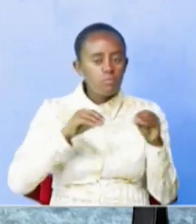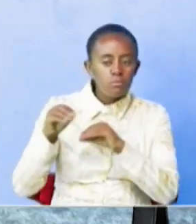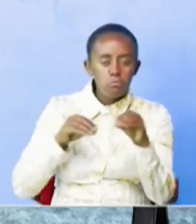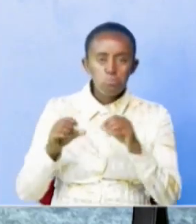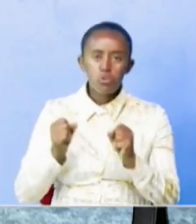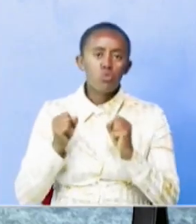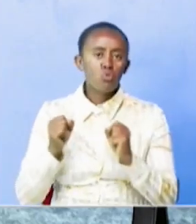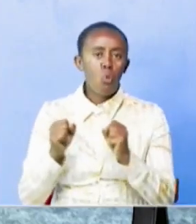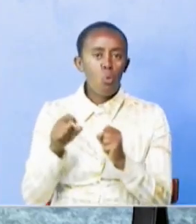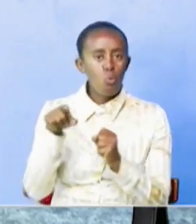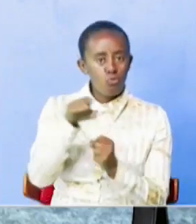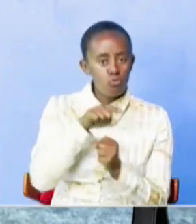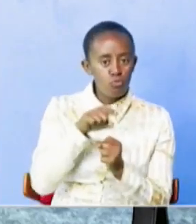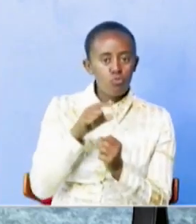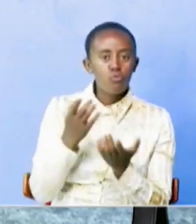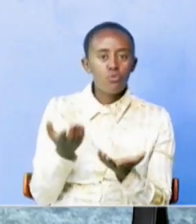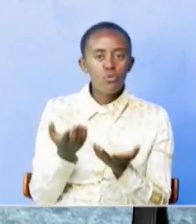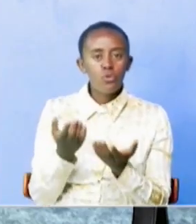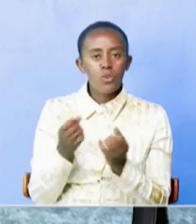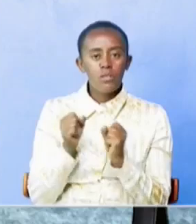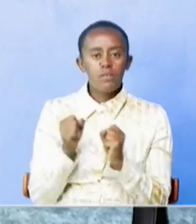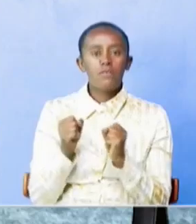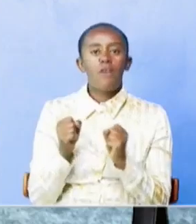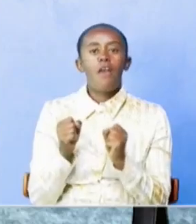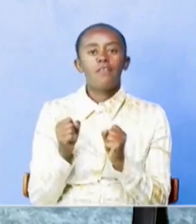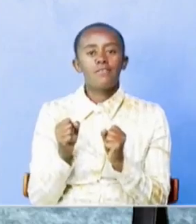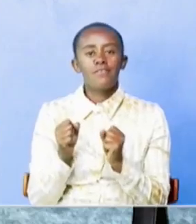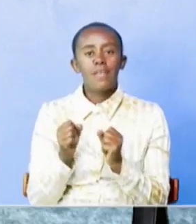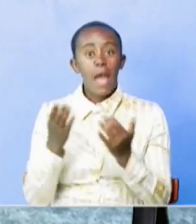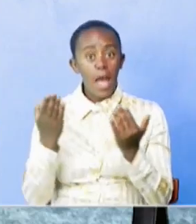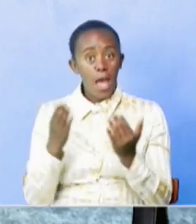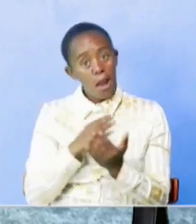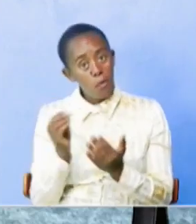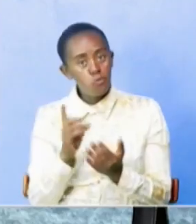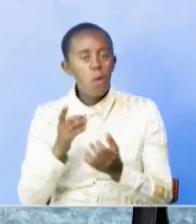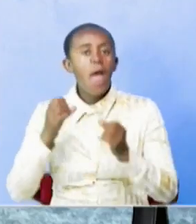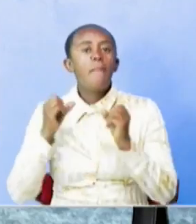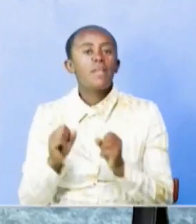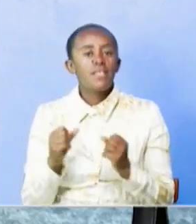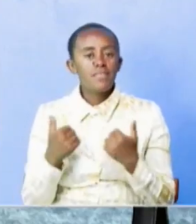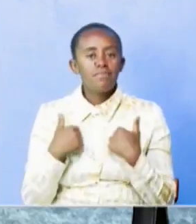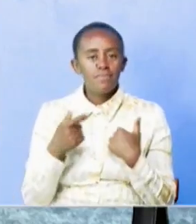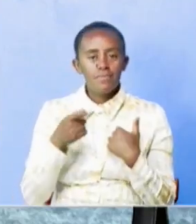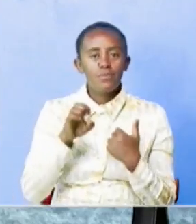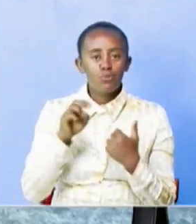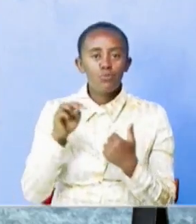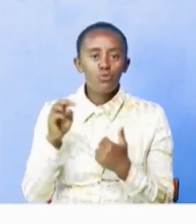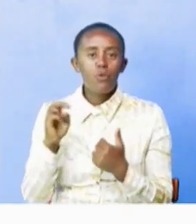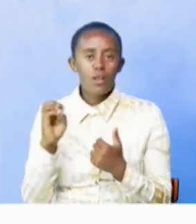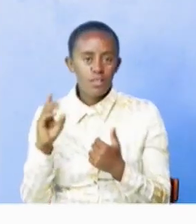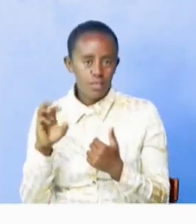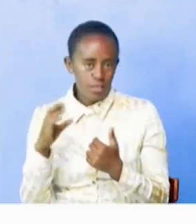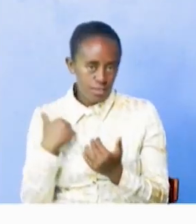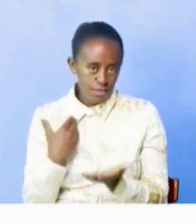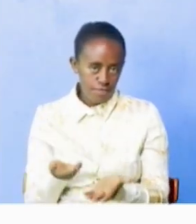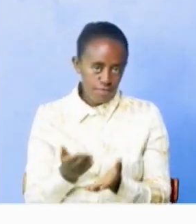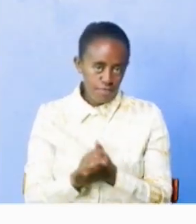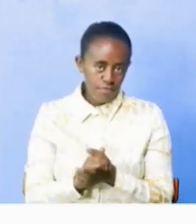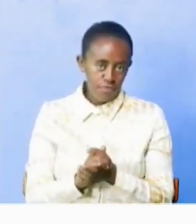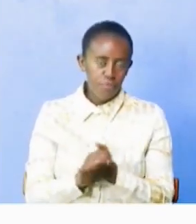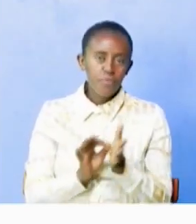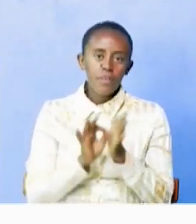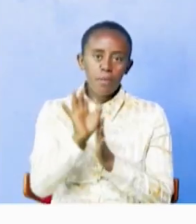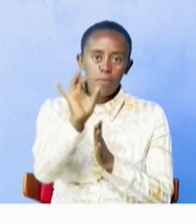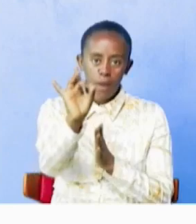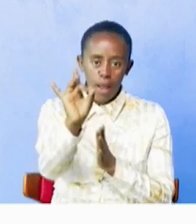things because they have the strength and the ability to withstand that thing. Number